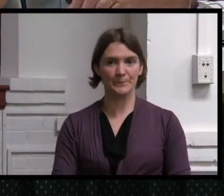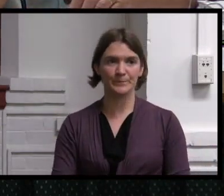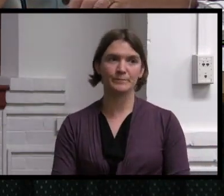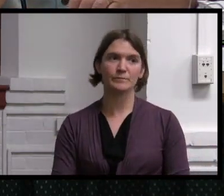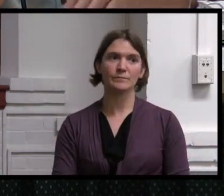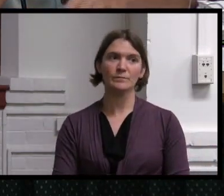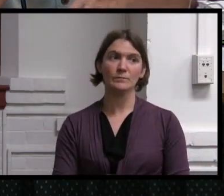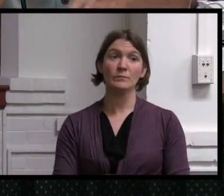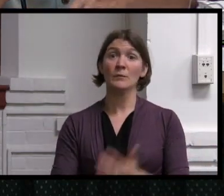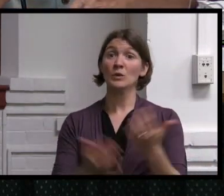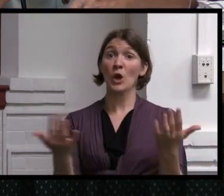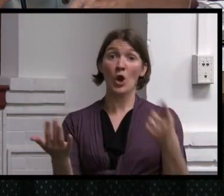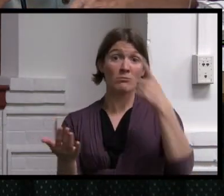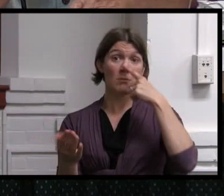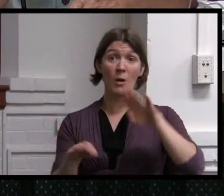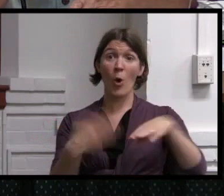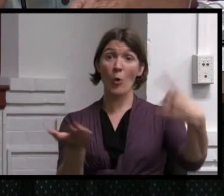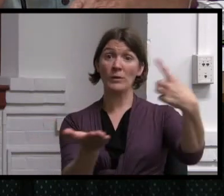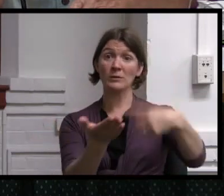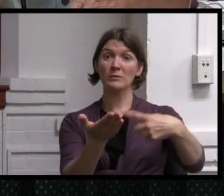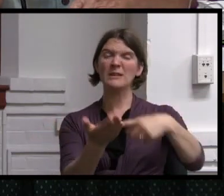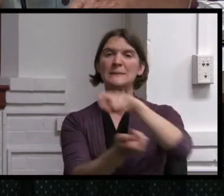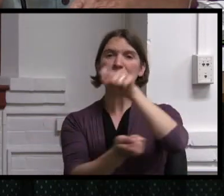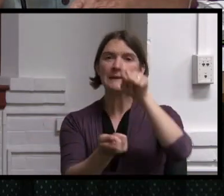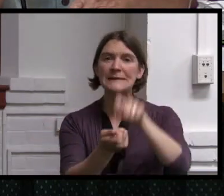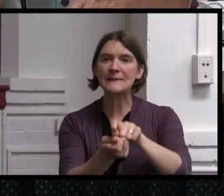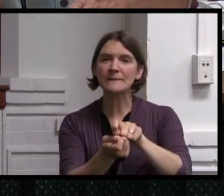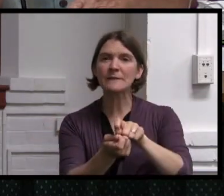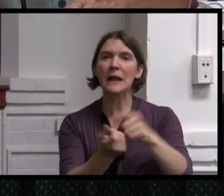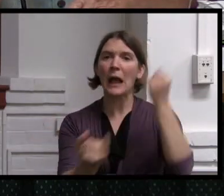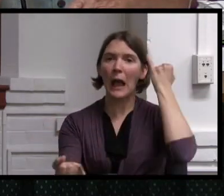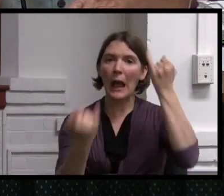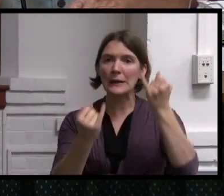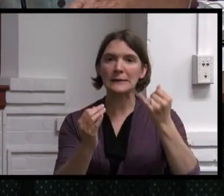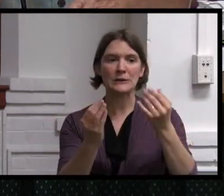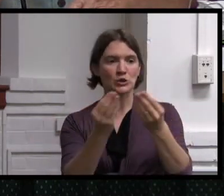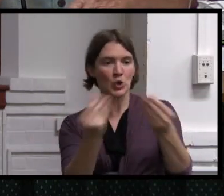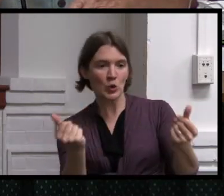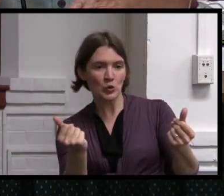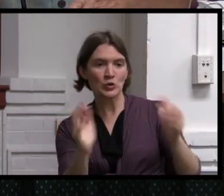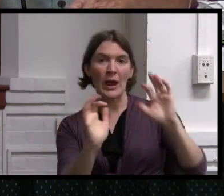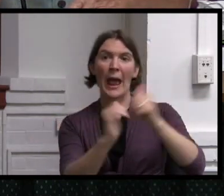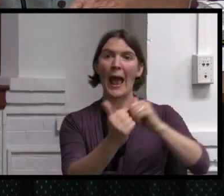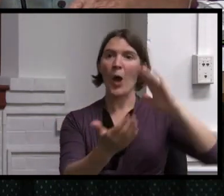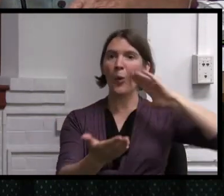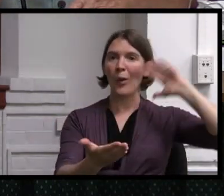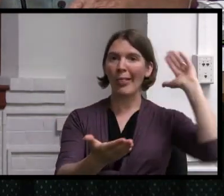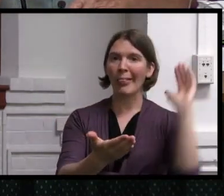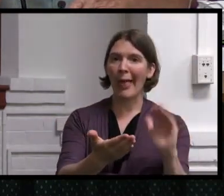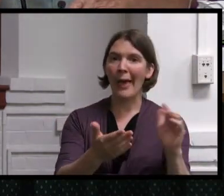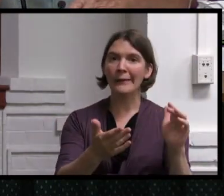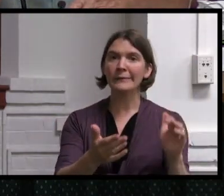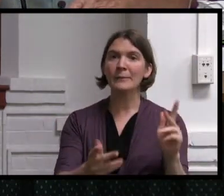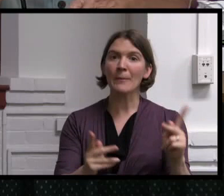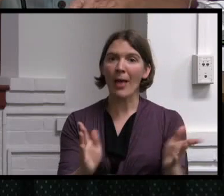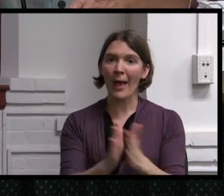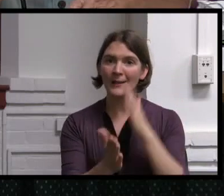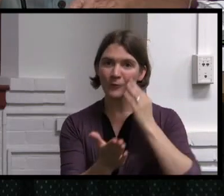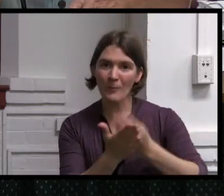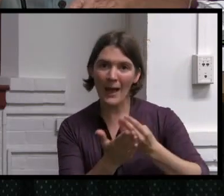So I'd love to discuss concrete, real-world ideas to how to lessen the frequency and the disruptiveness